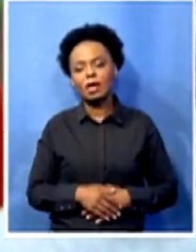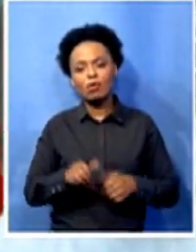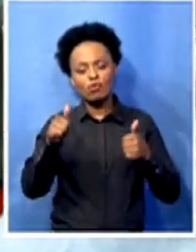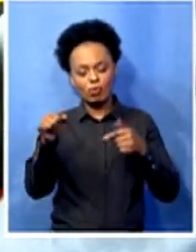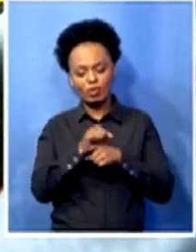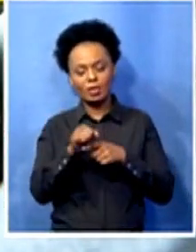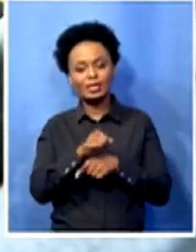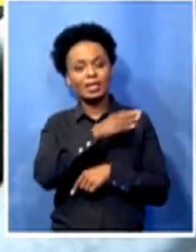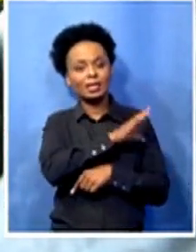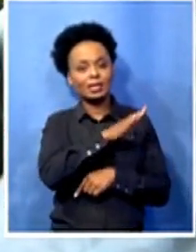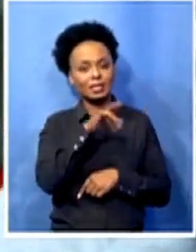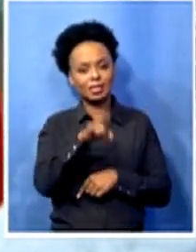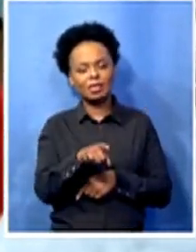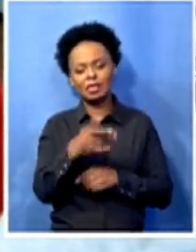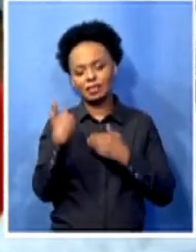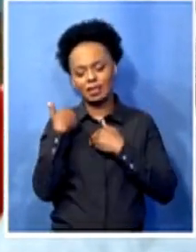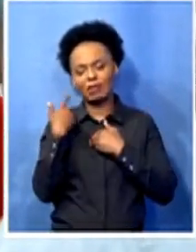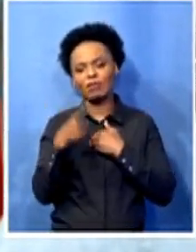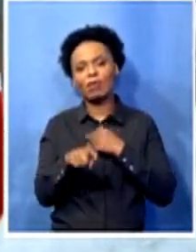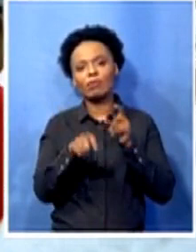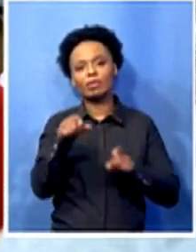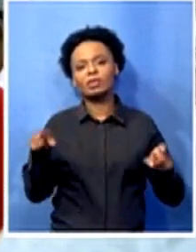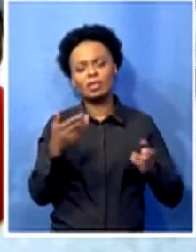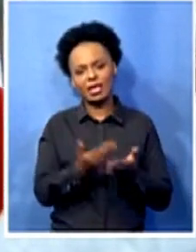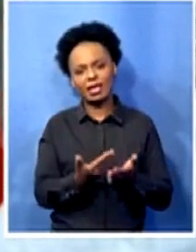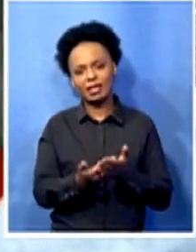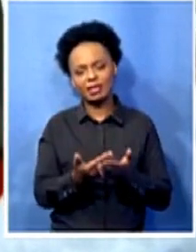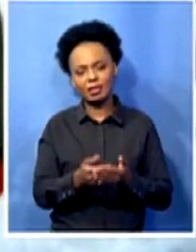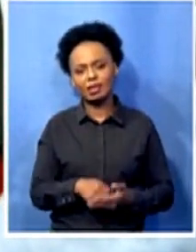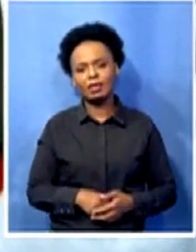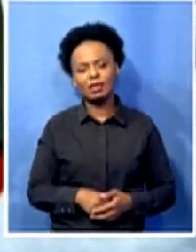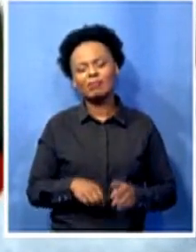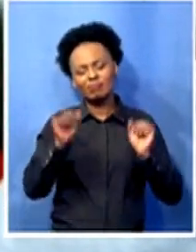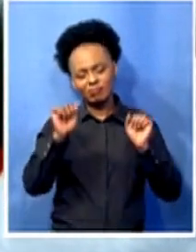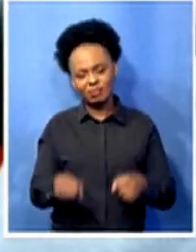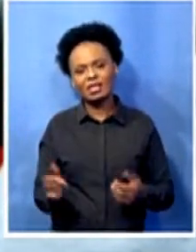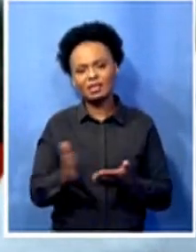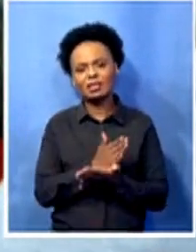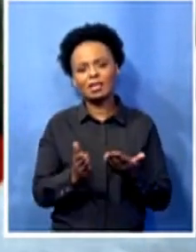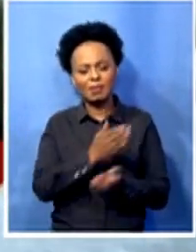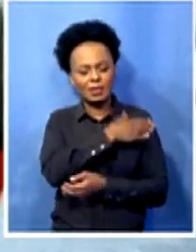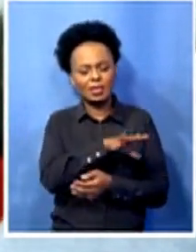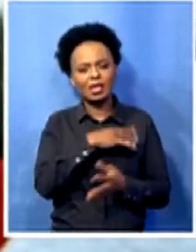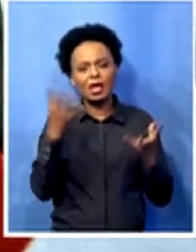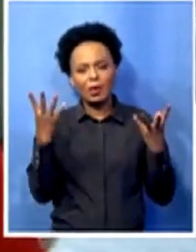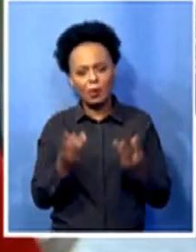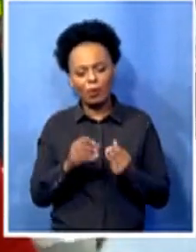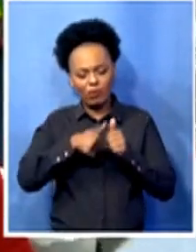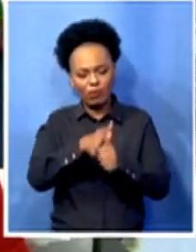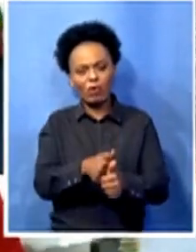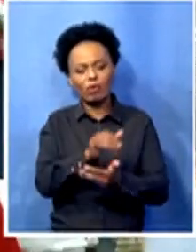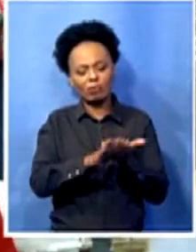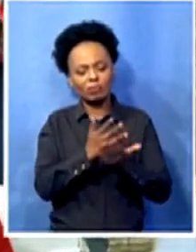patients and staff. Yet very few clinics are actually following the checklist. Through retreats, we found that